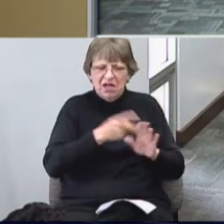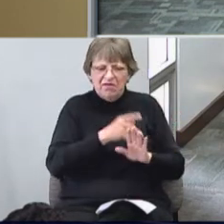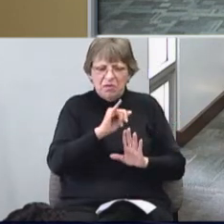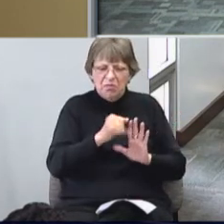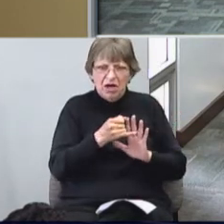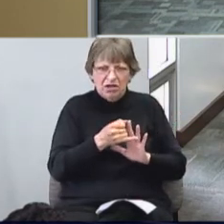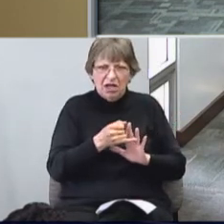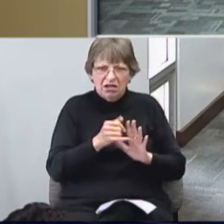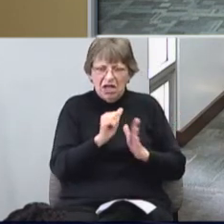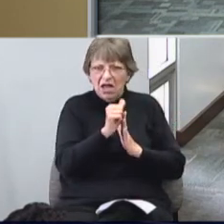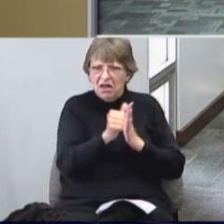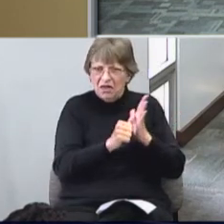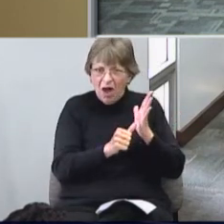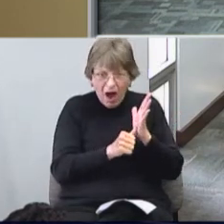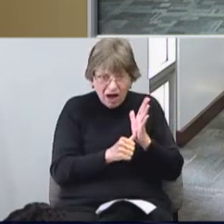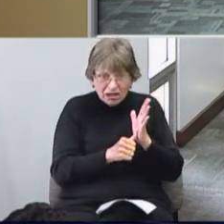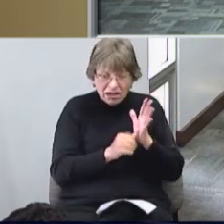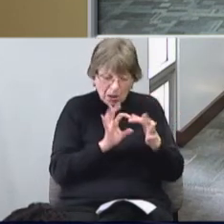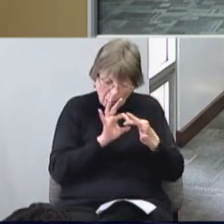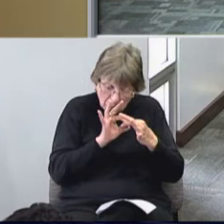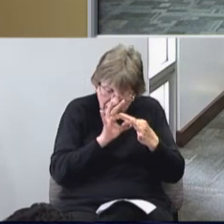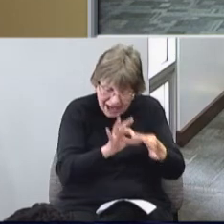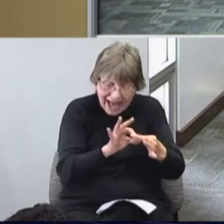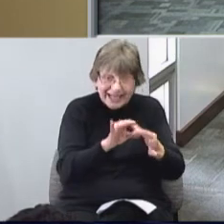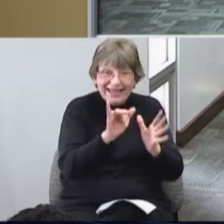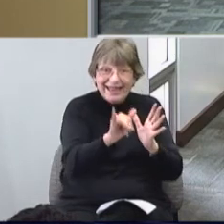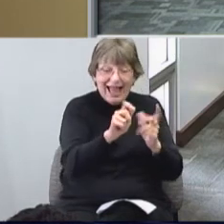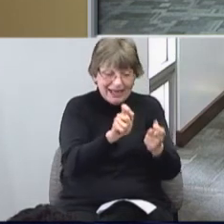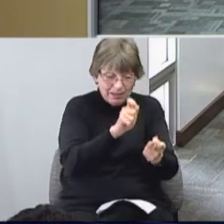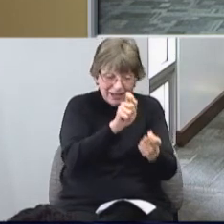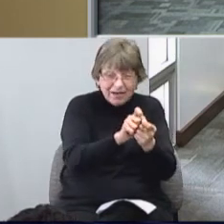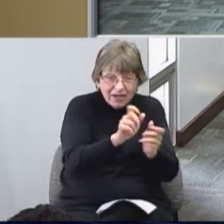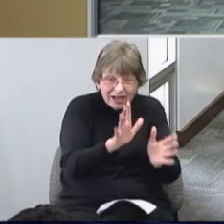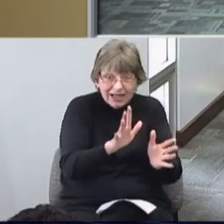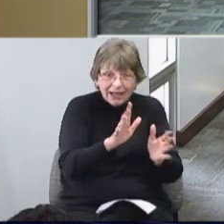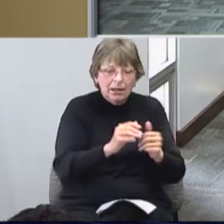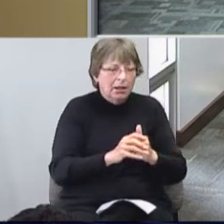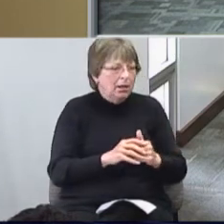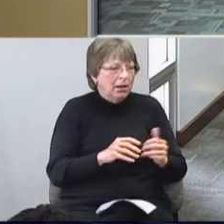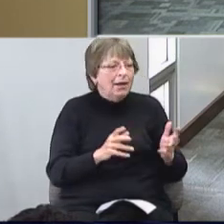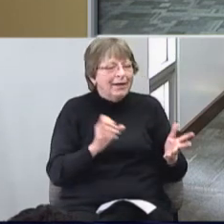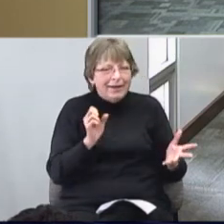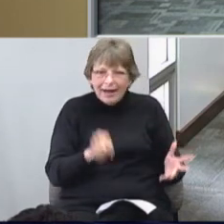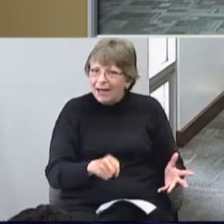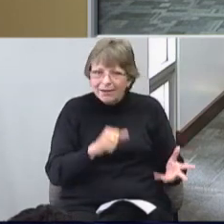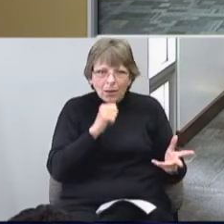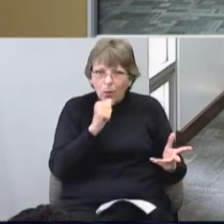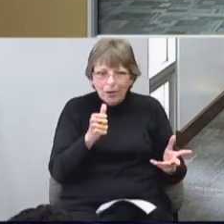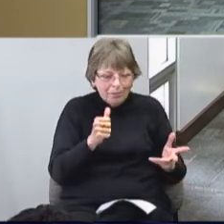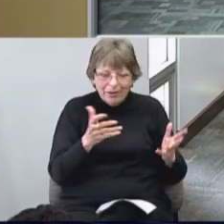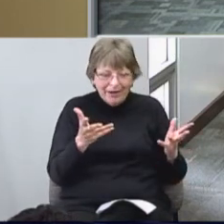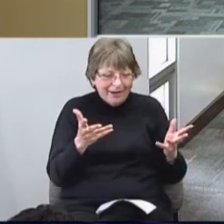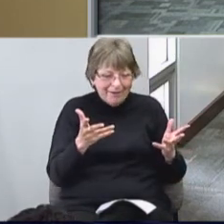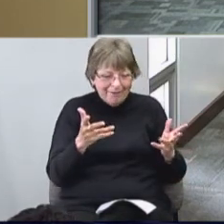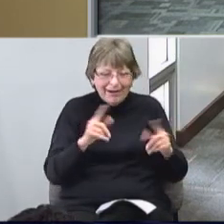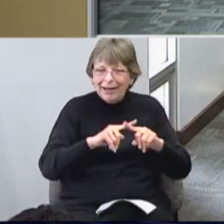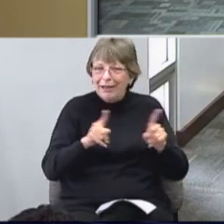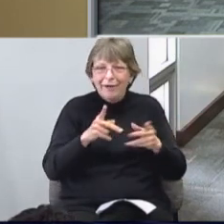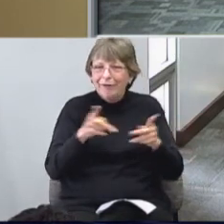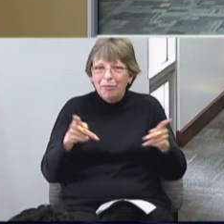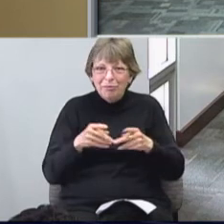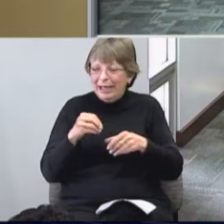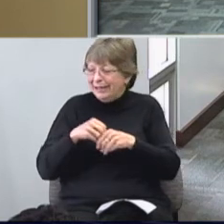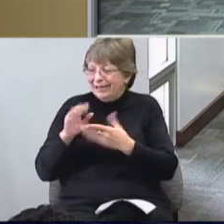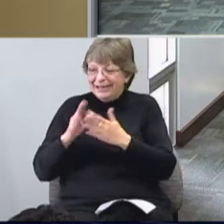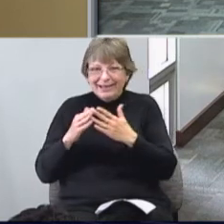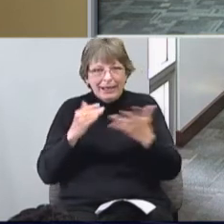that project, correct? Yes. I mean, it wouldn't be someplace else in the city. It would be, if it's the